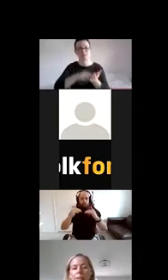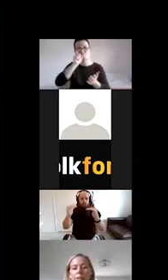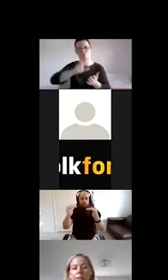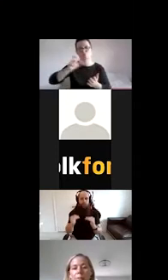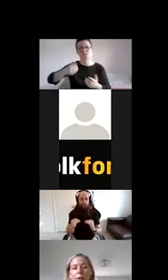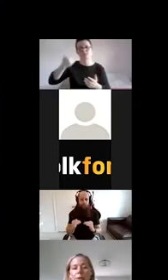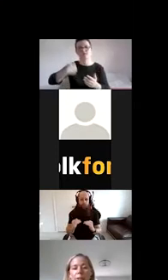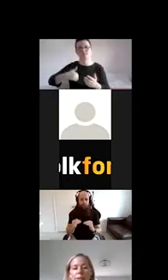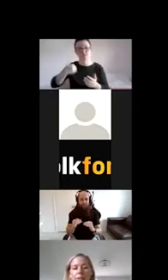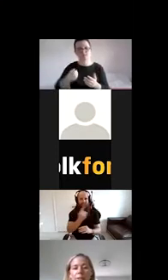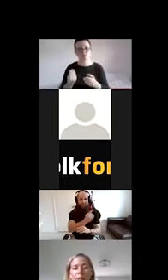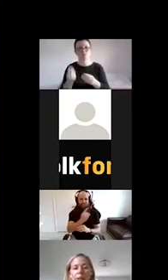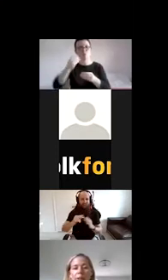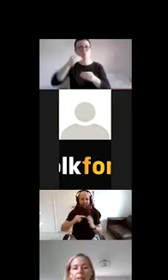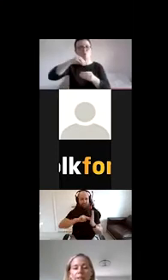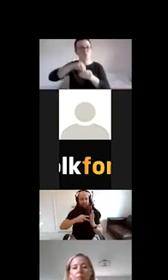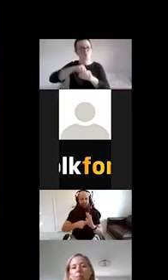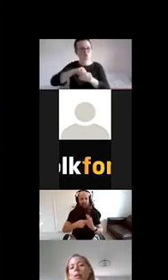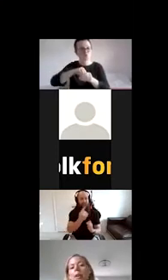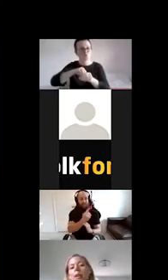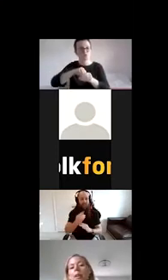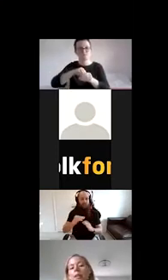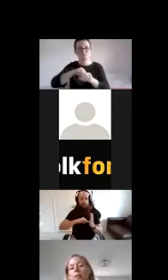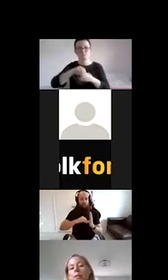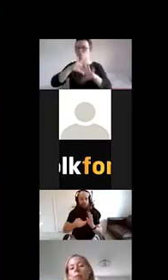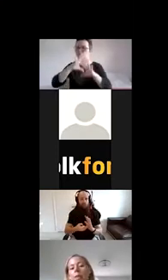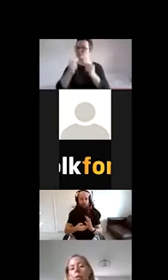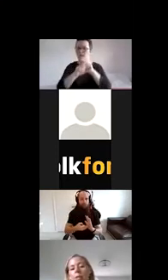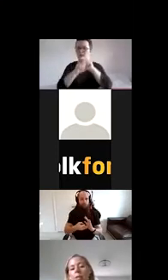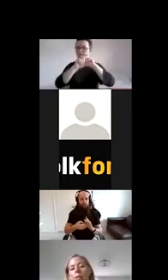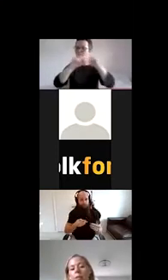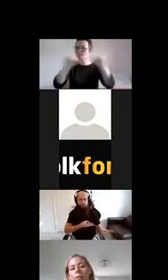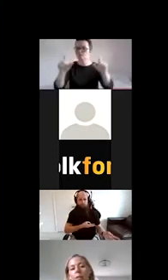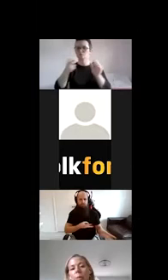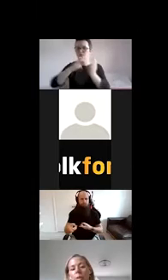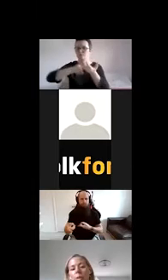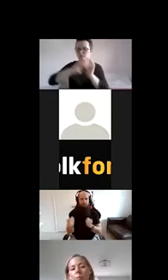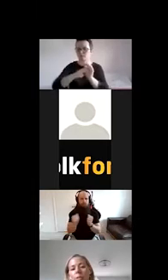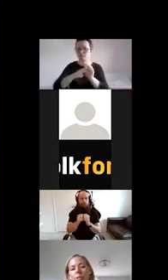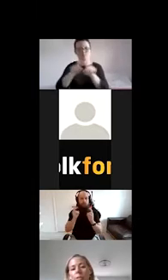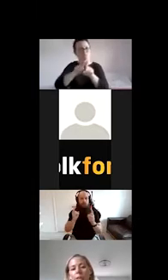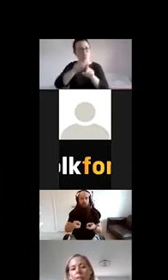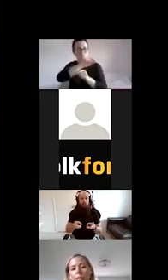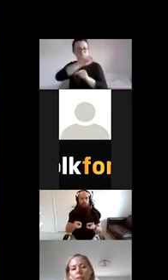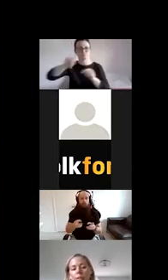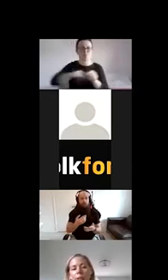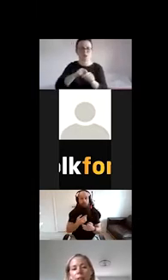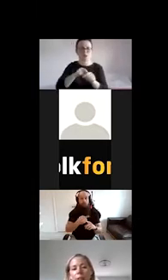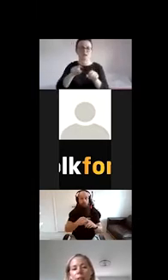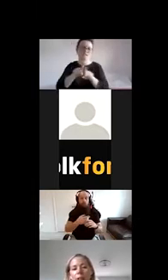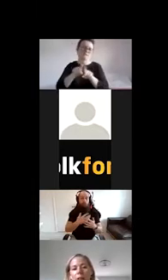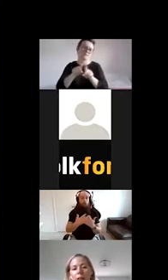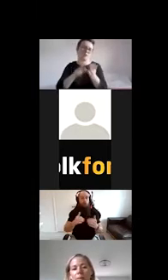and project in a similar way that many organizations are working with gender.